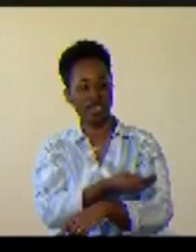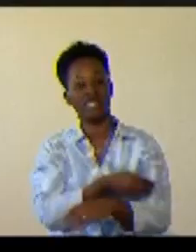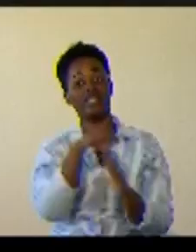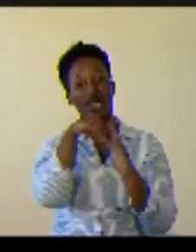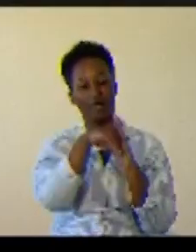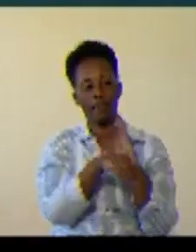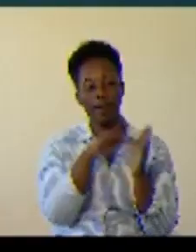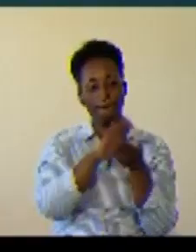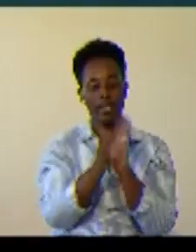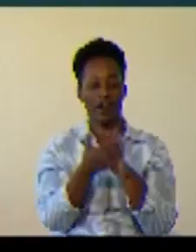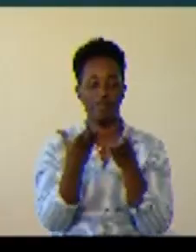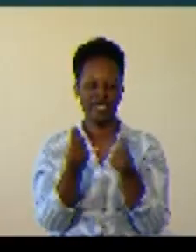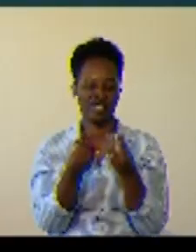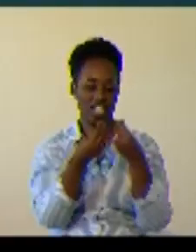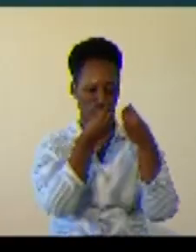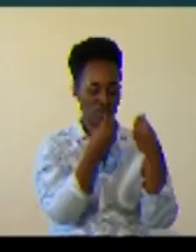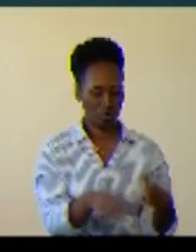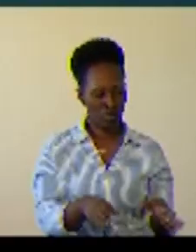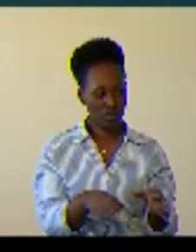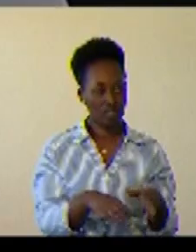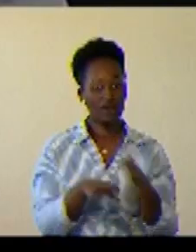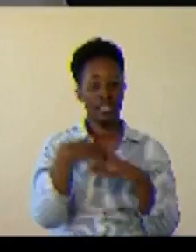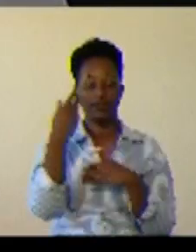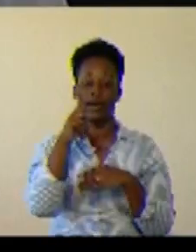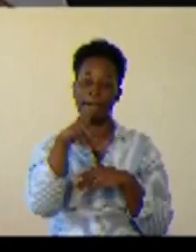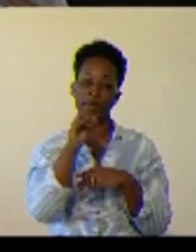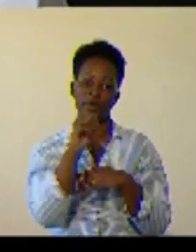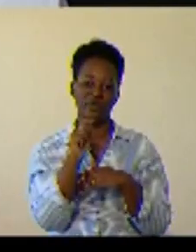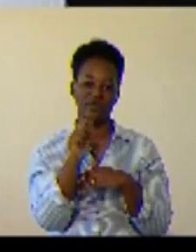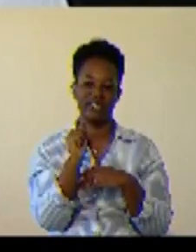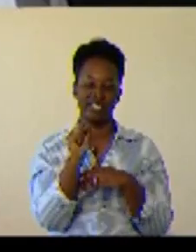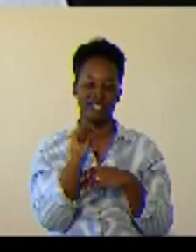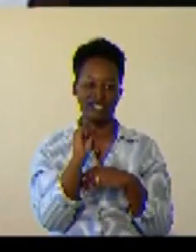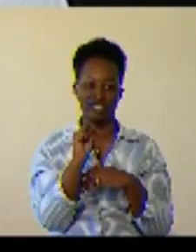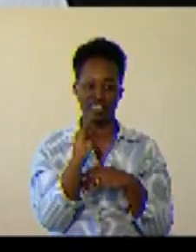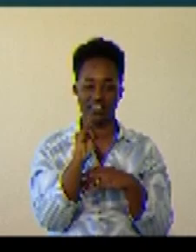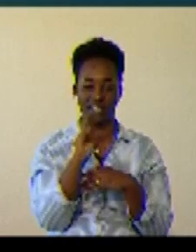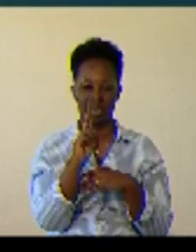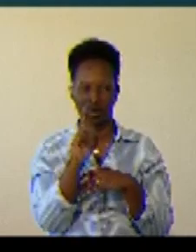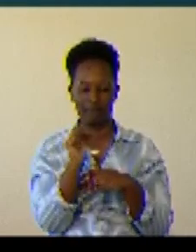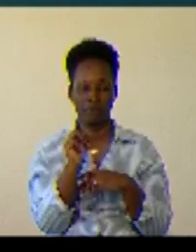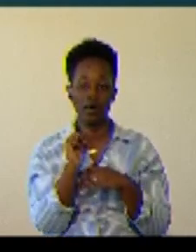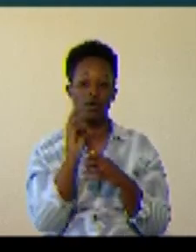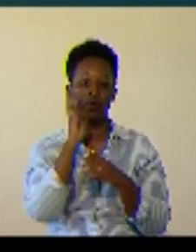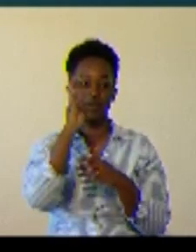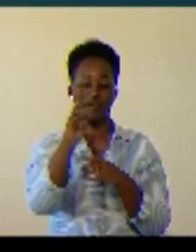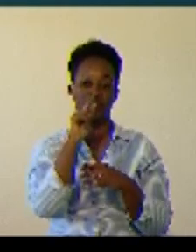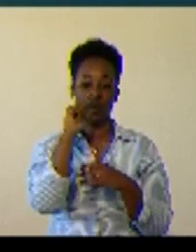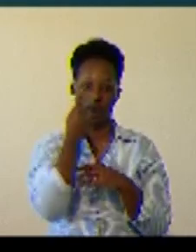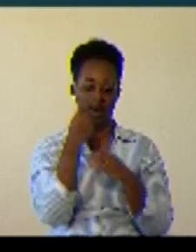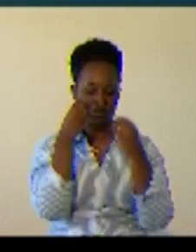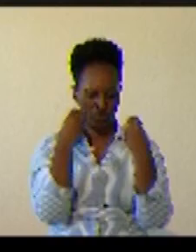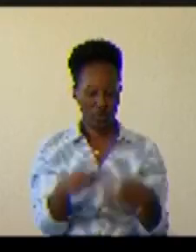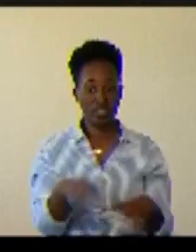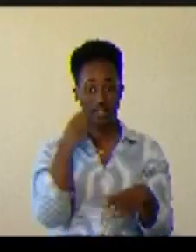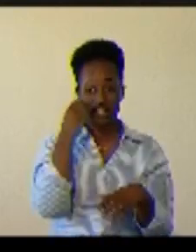So potassium will be the one to lose more easily than lithium. And if it is the one to